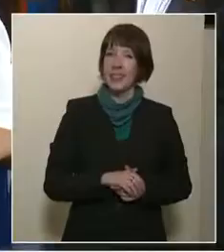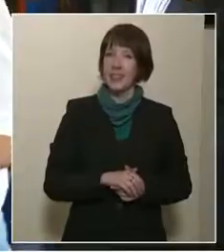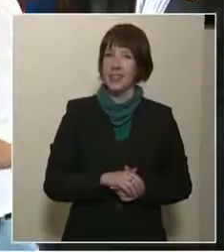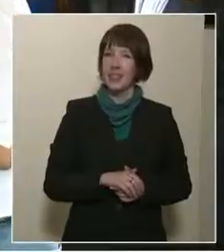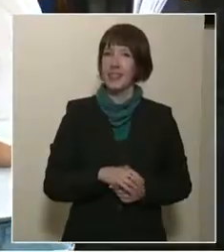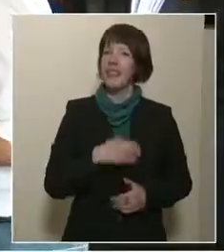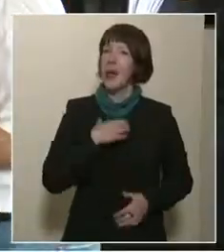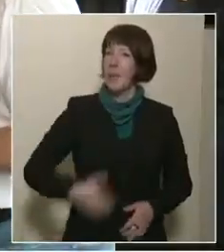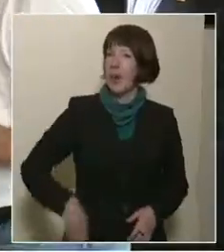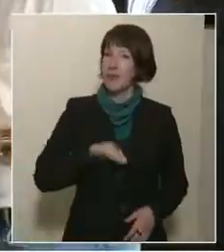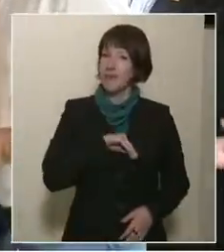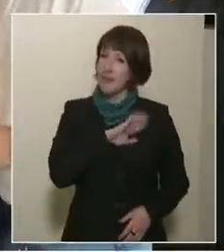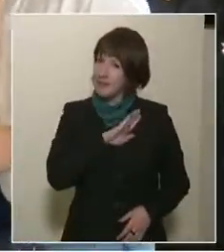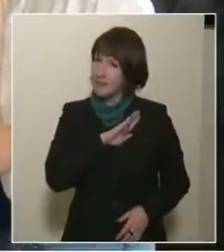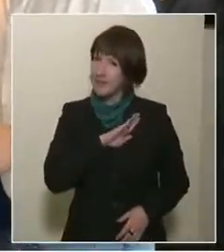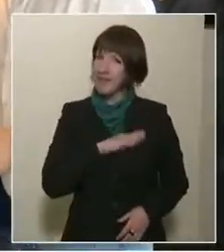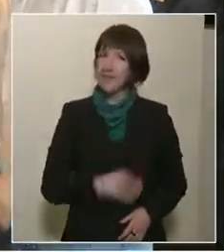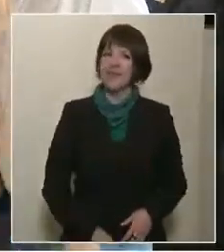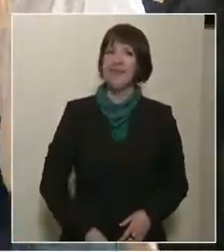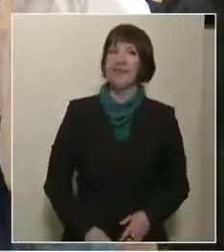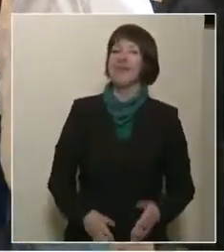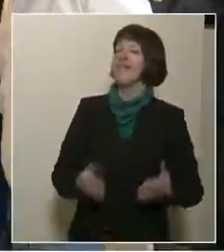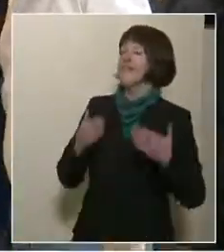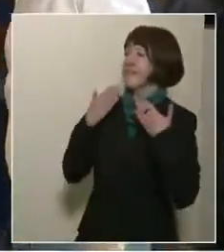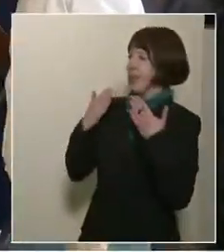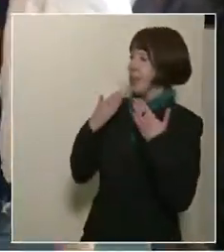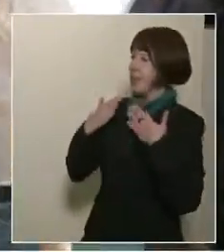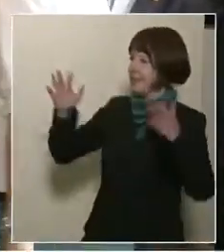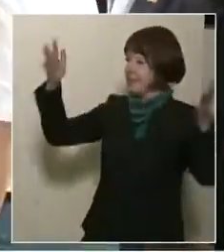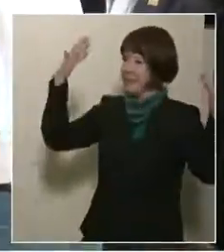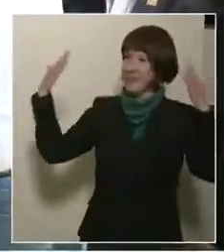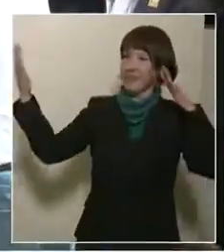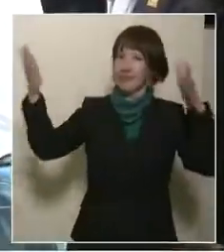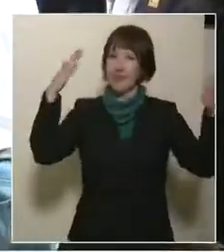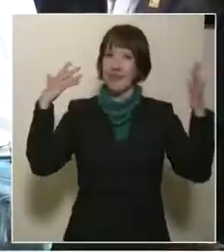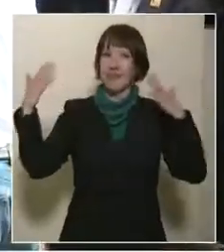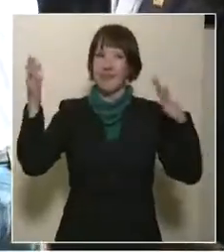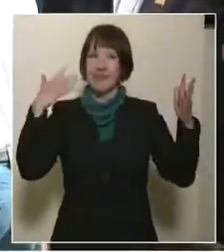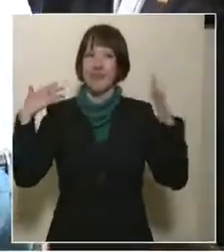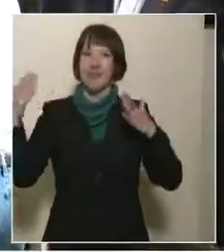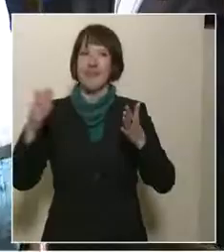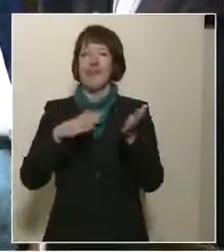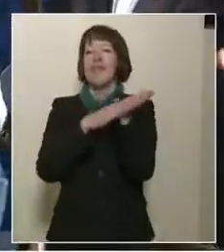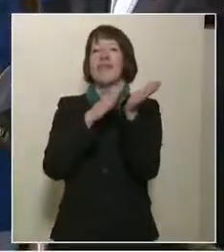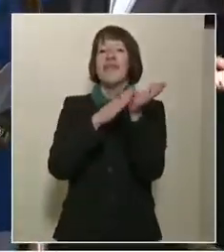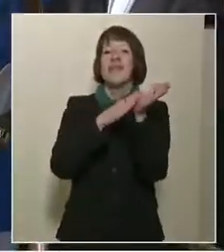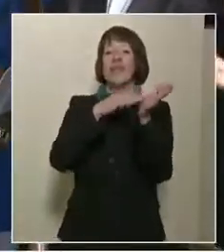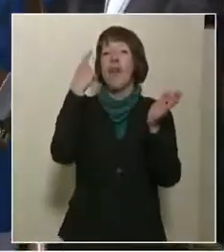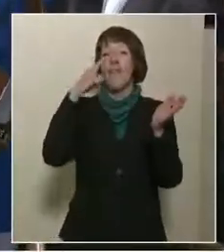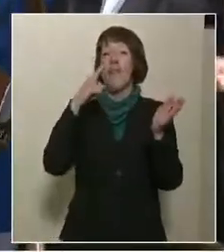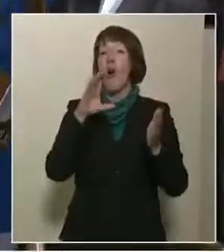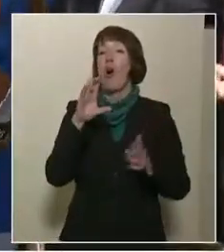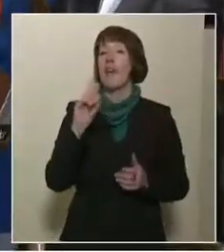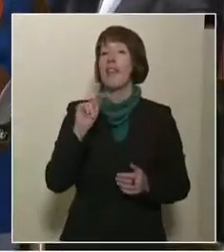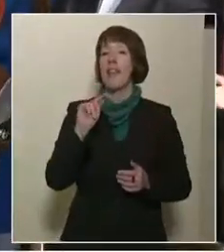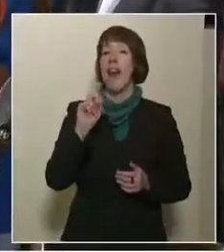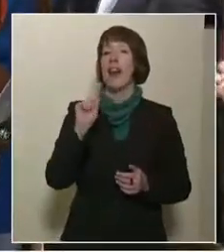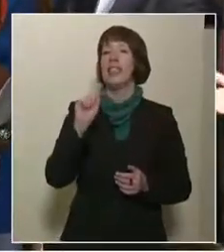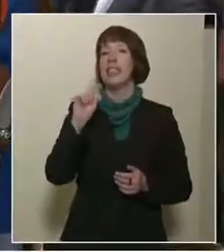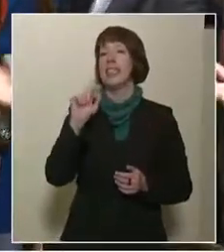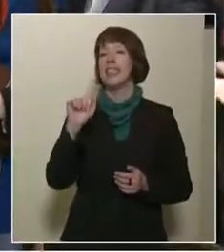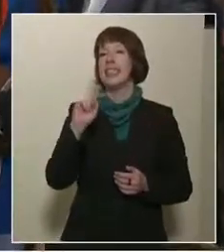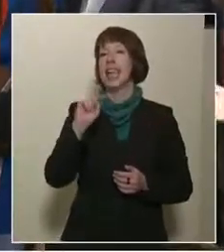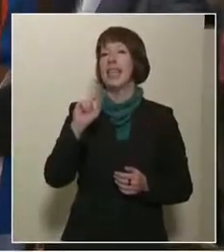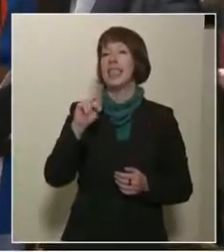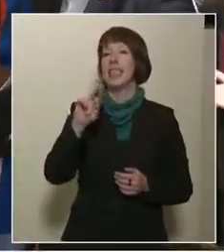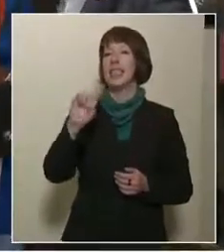Our Mayor, Mayor Bowser. Thank you. Well, let's hear it for Konstantin and